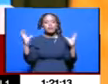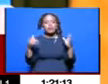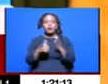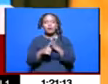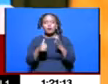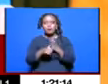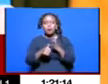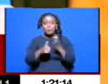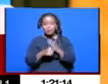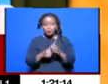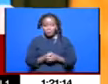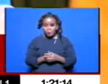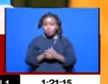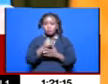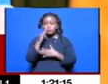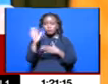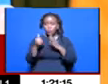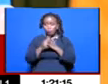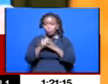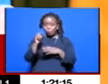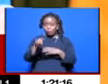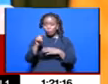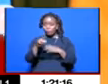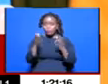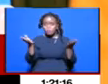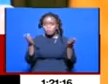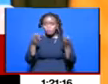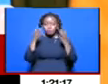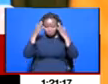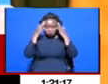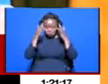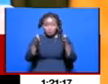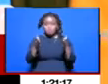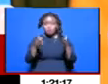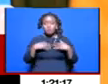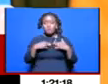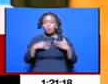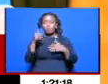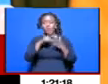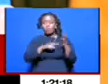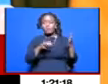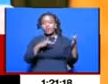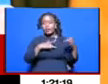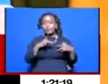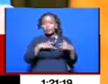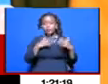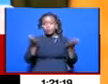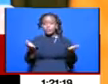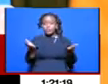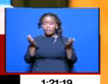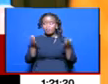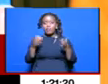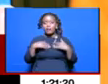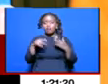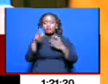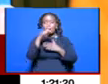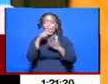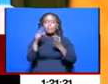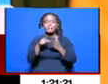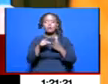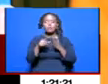All this while, scant attention has been paid to what I consider a majestic directive principle in our